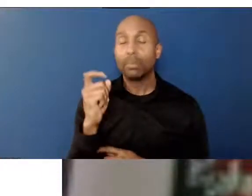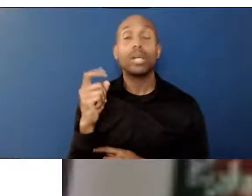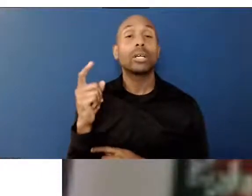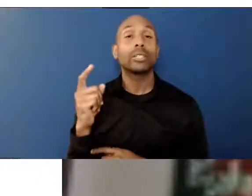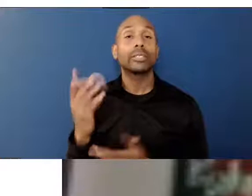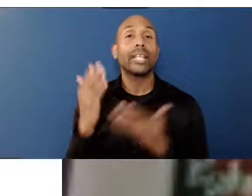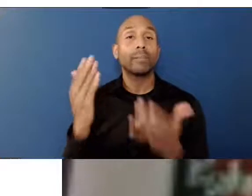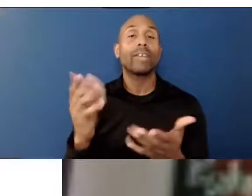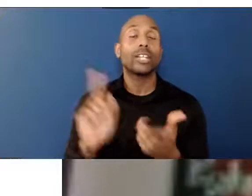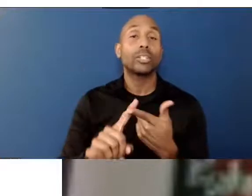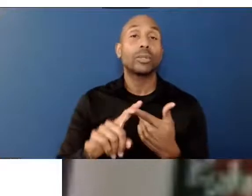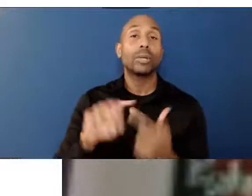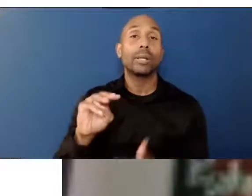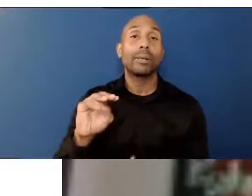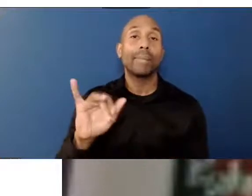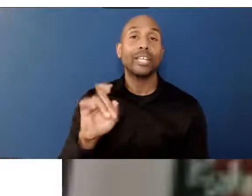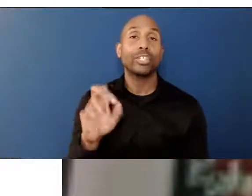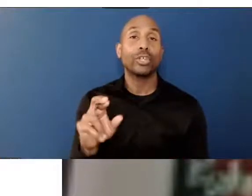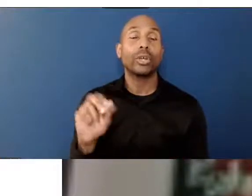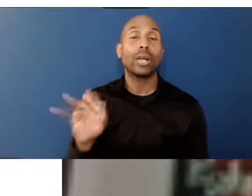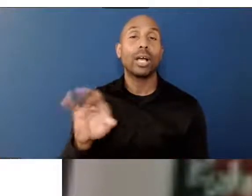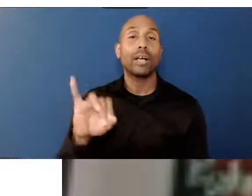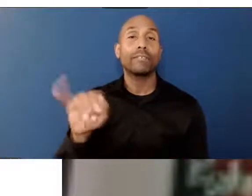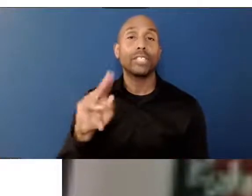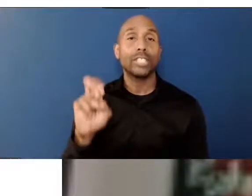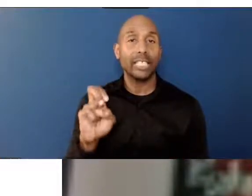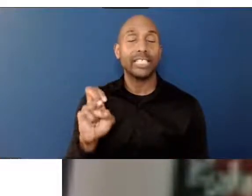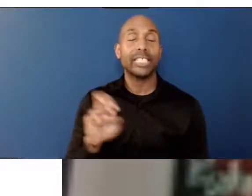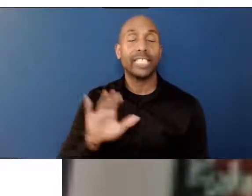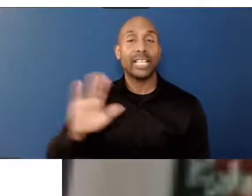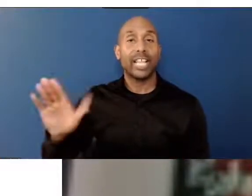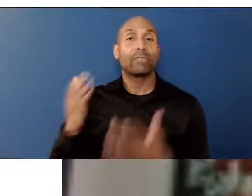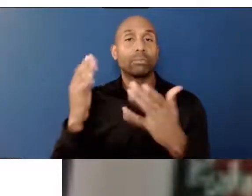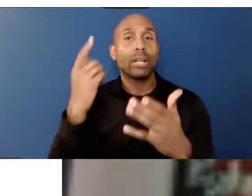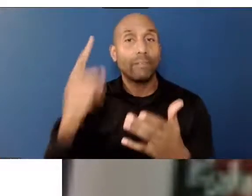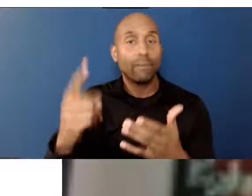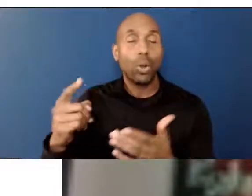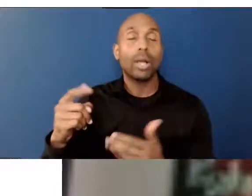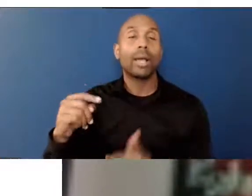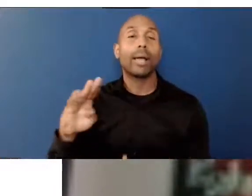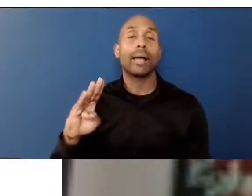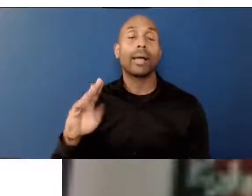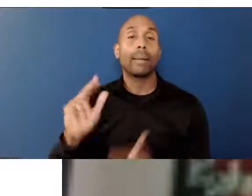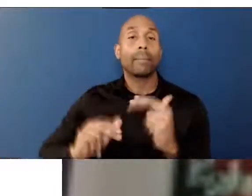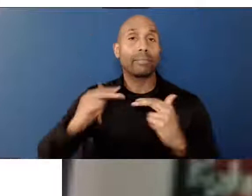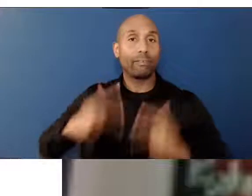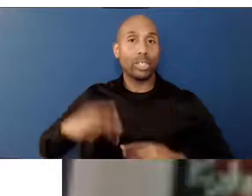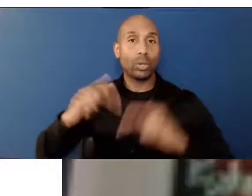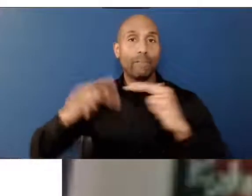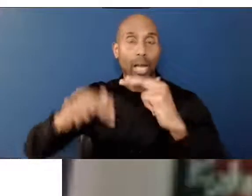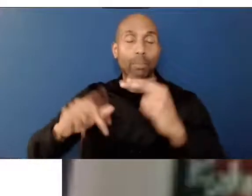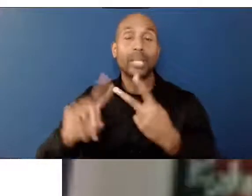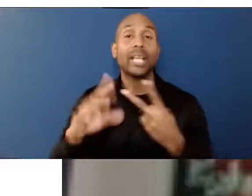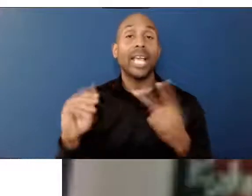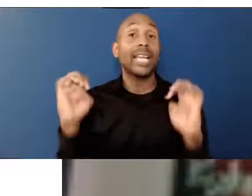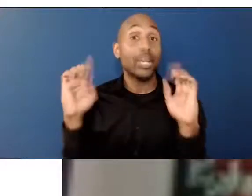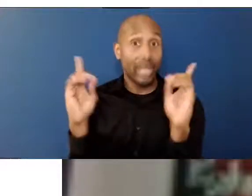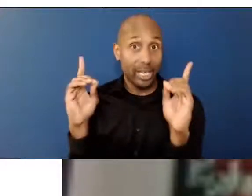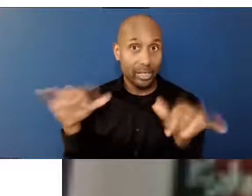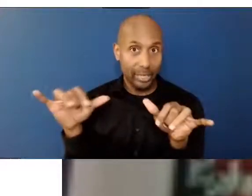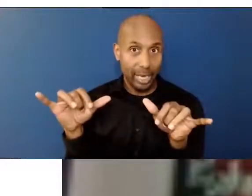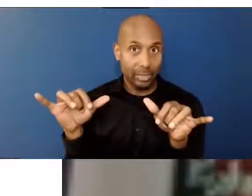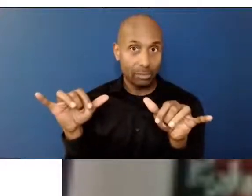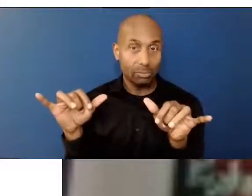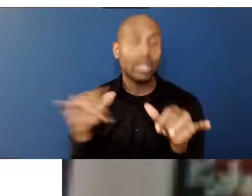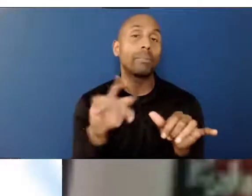recommendations on both the built environment and the education standards. And these recommendations were publicly released. It's